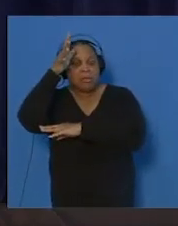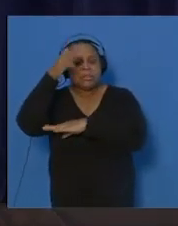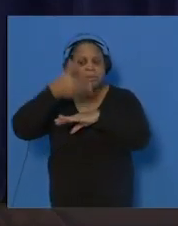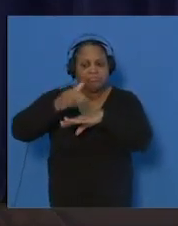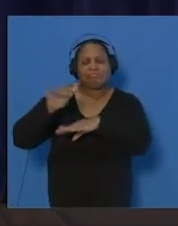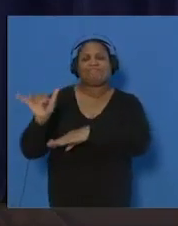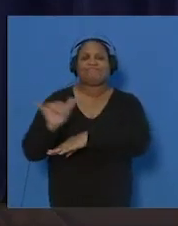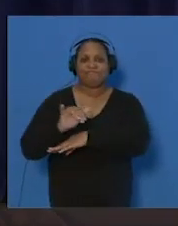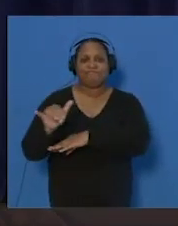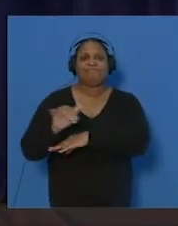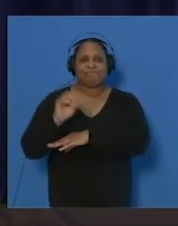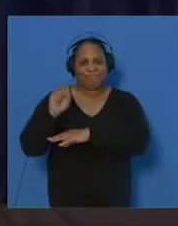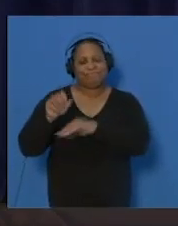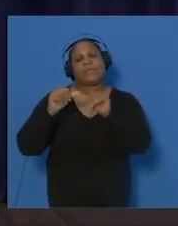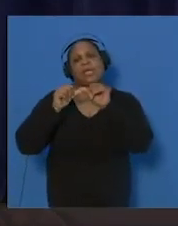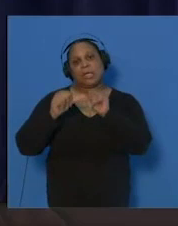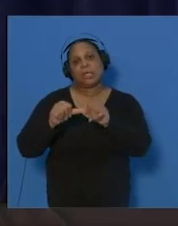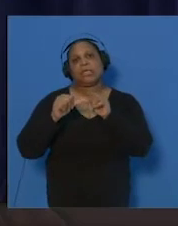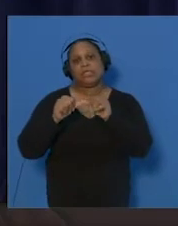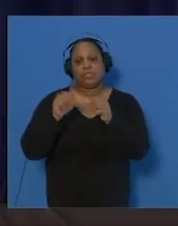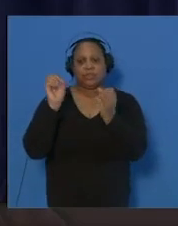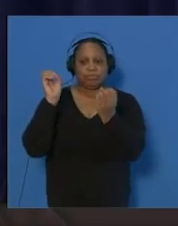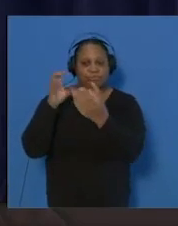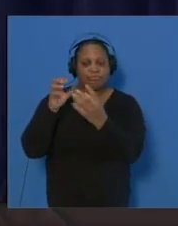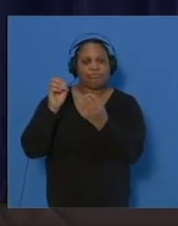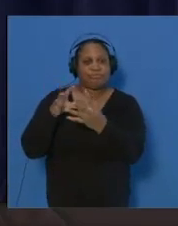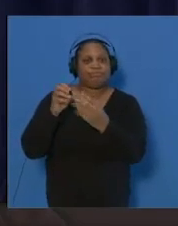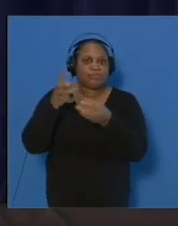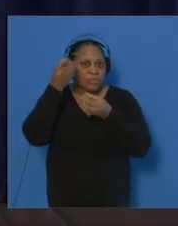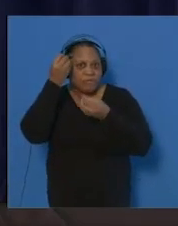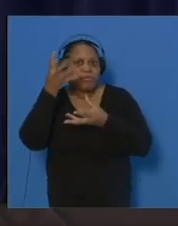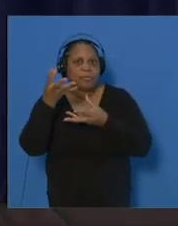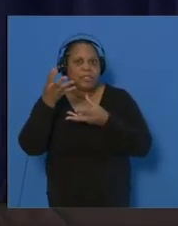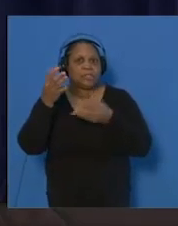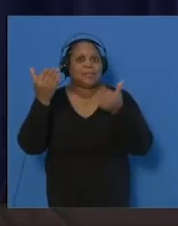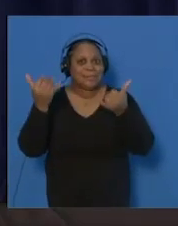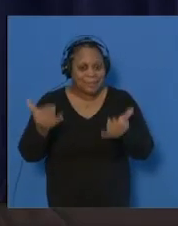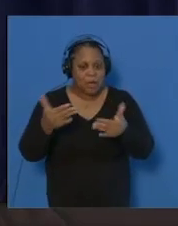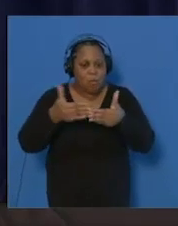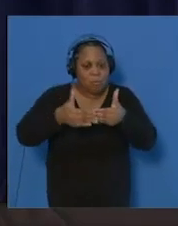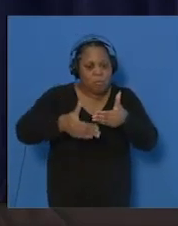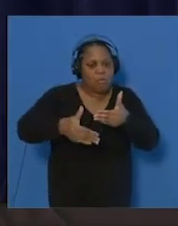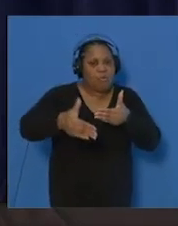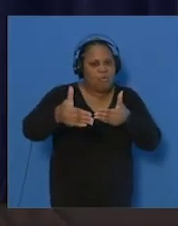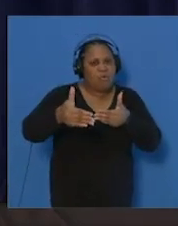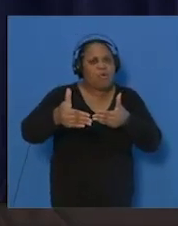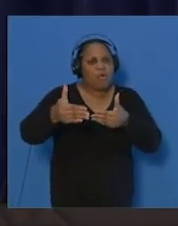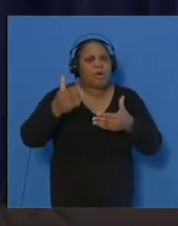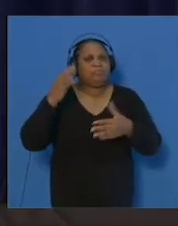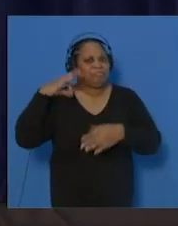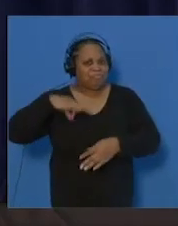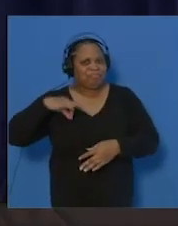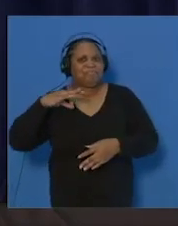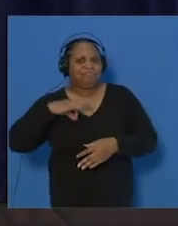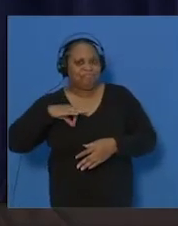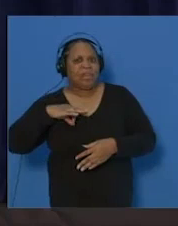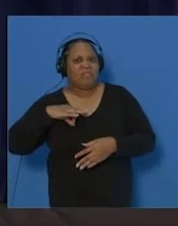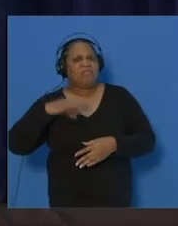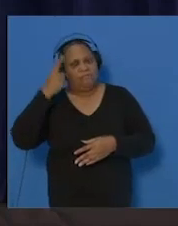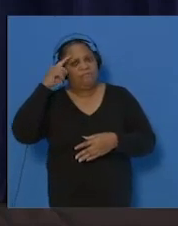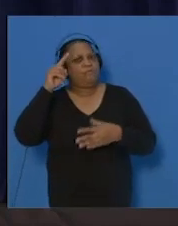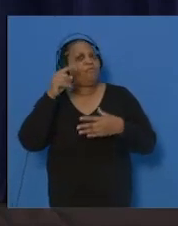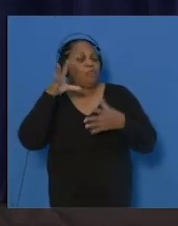as well, and we're going to continue to collate that information so that we can move forward in the interests, I think, of